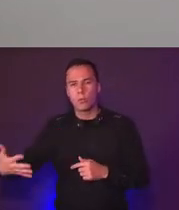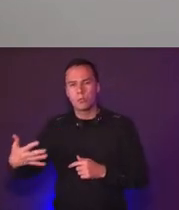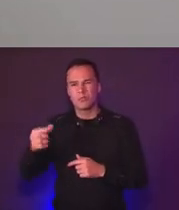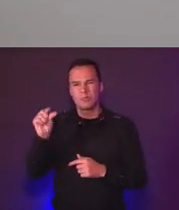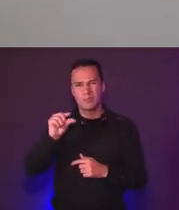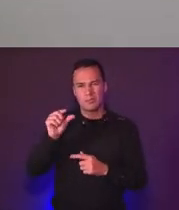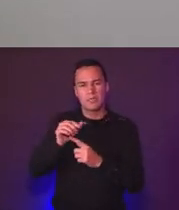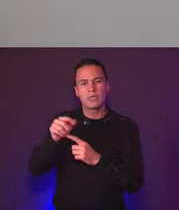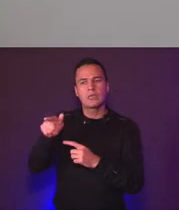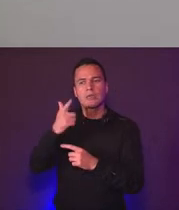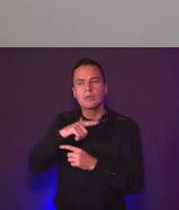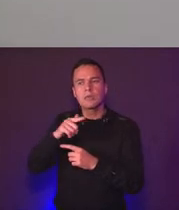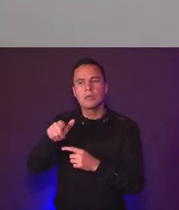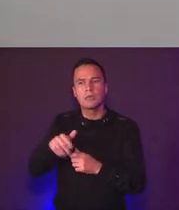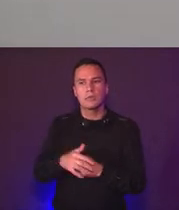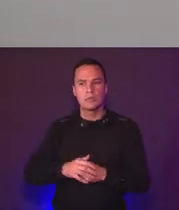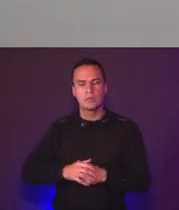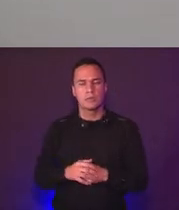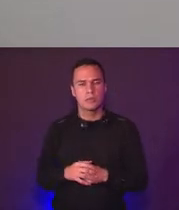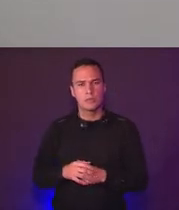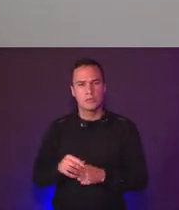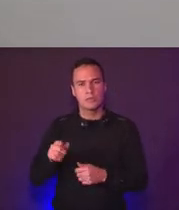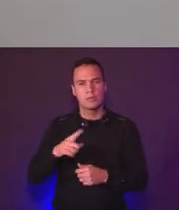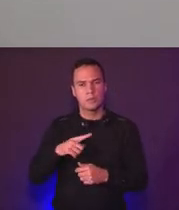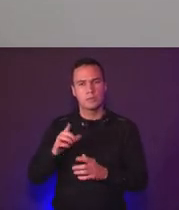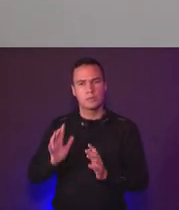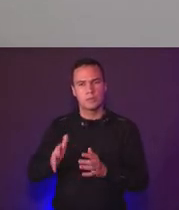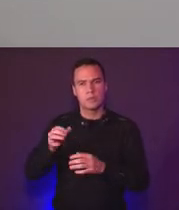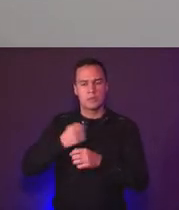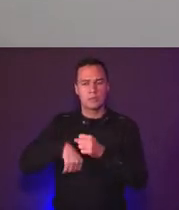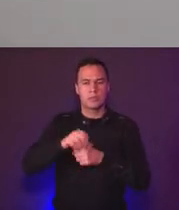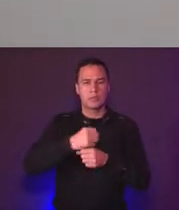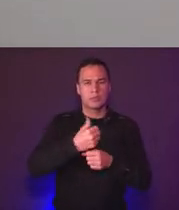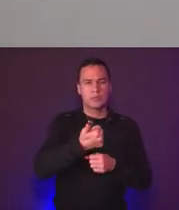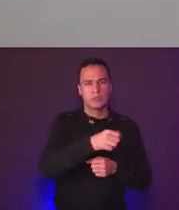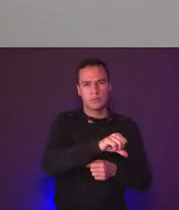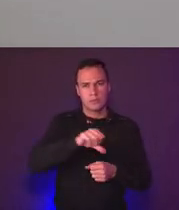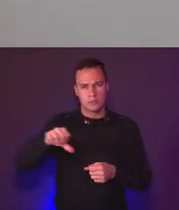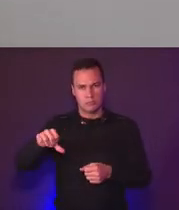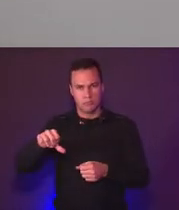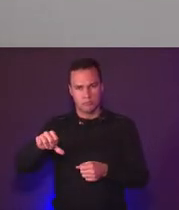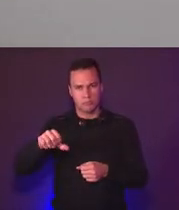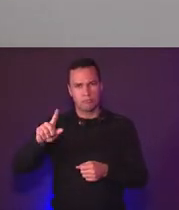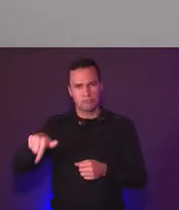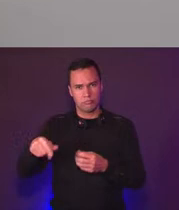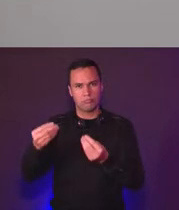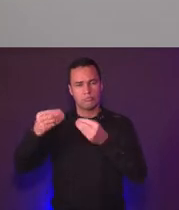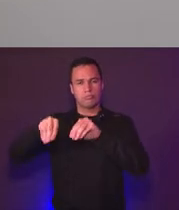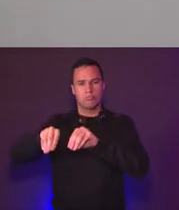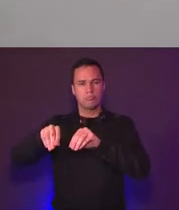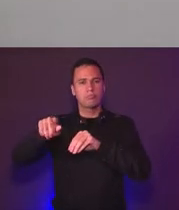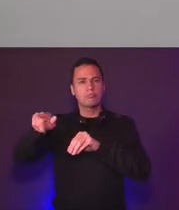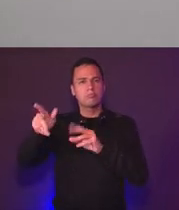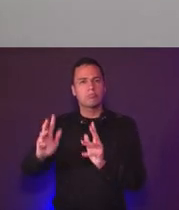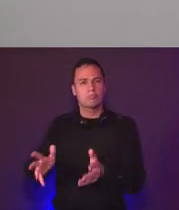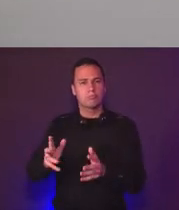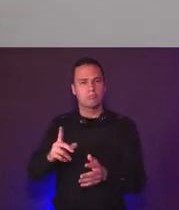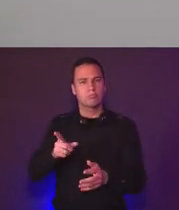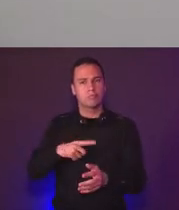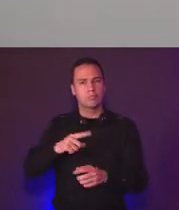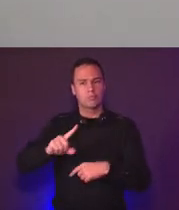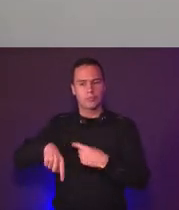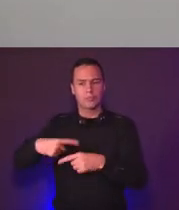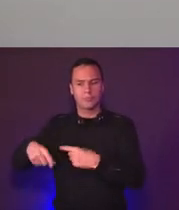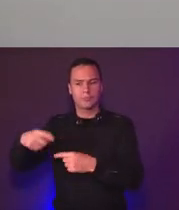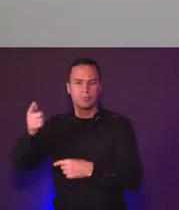to measure to analyze the 1990 census, and it included a tape drive so that we could read